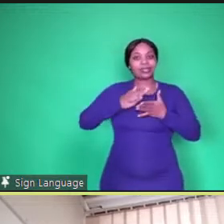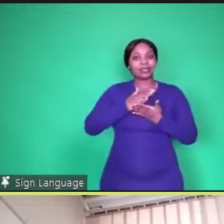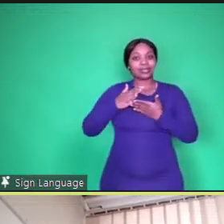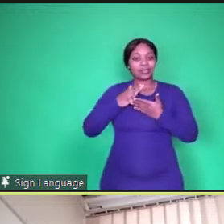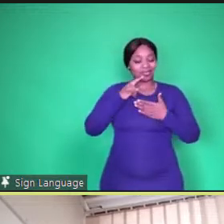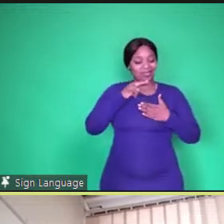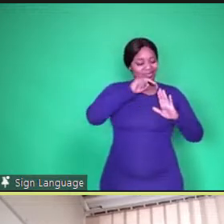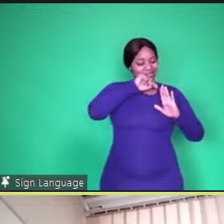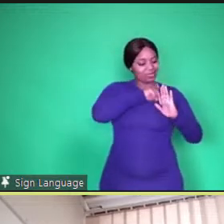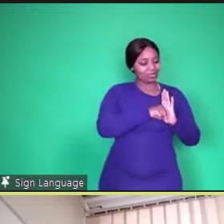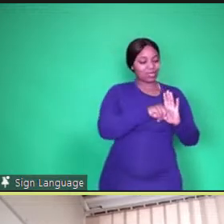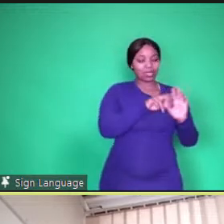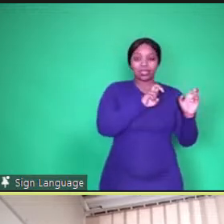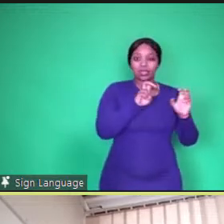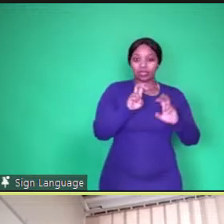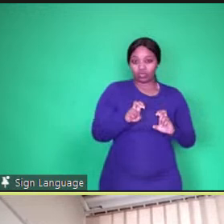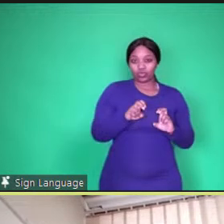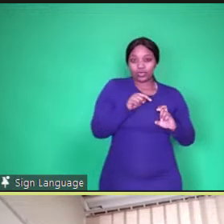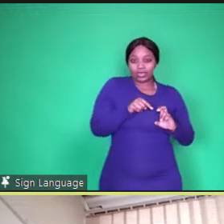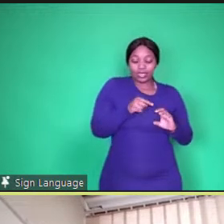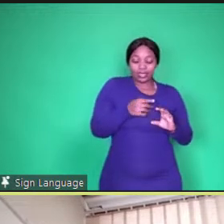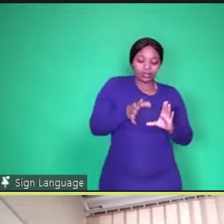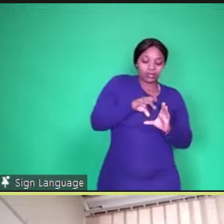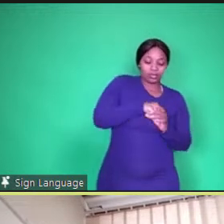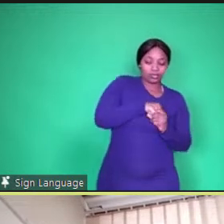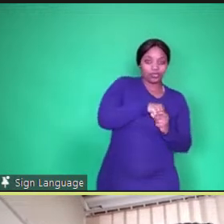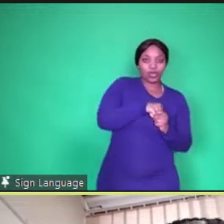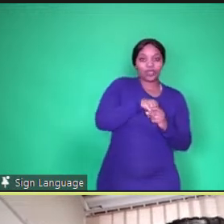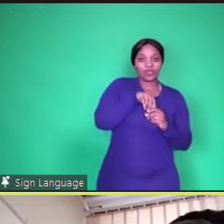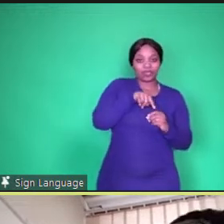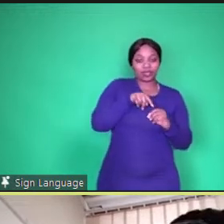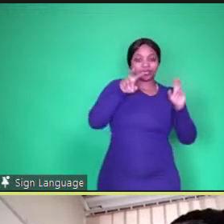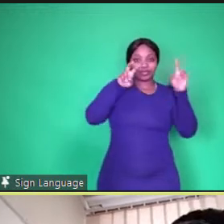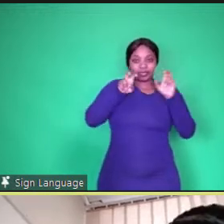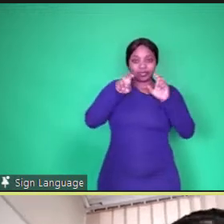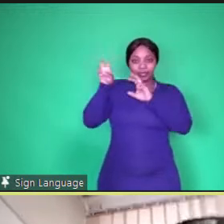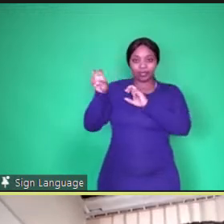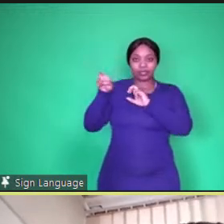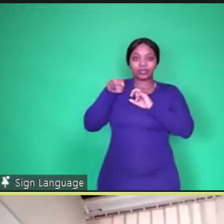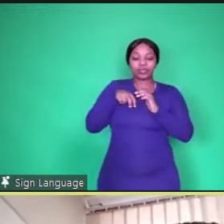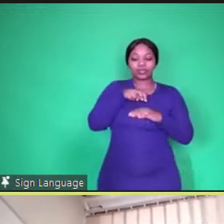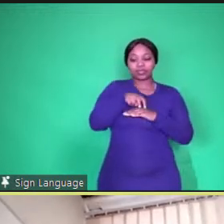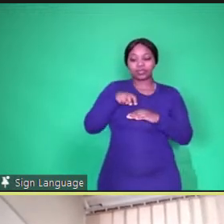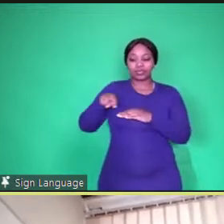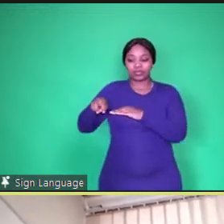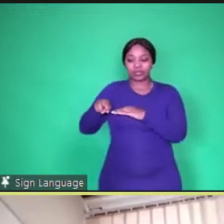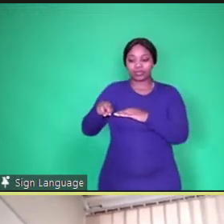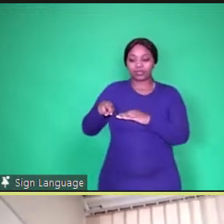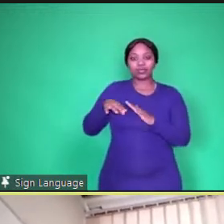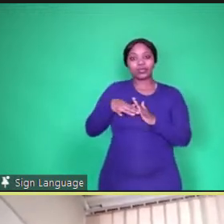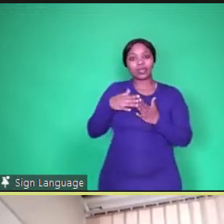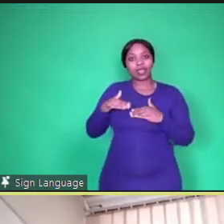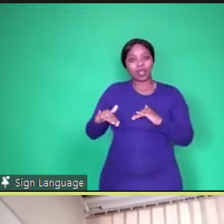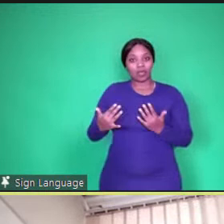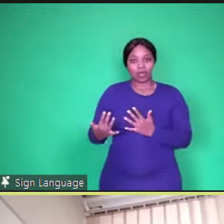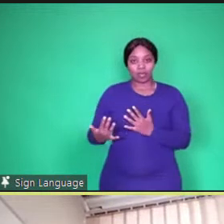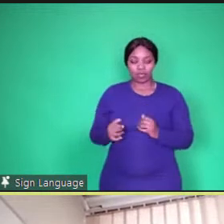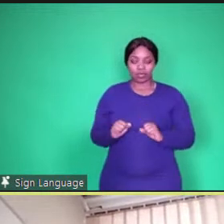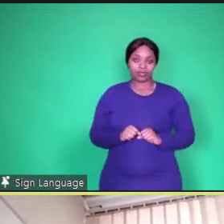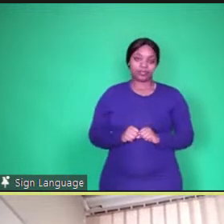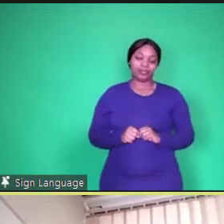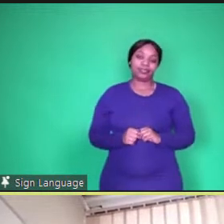issues underpinning this migration pattern. Okay, another slide.